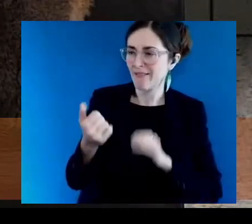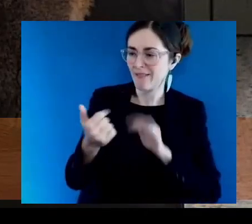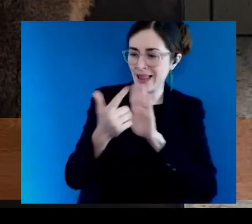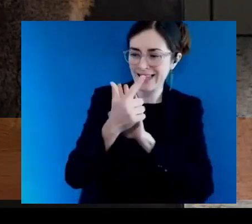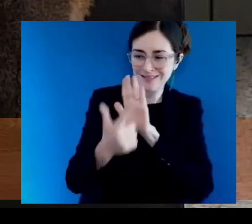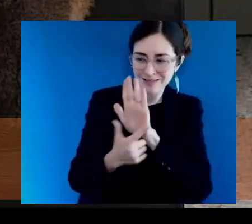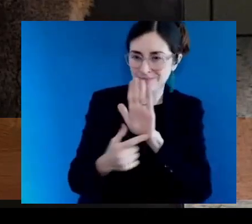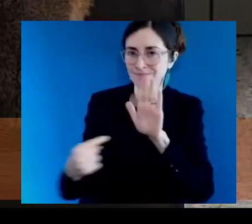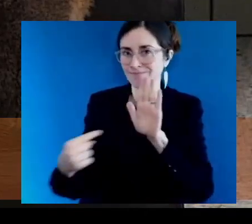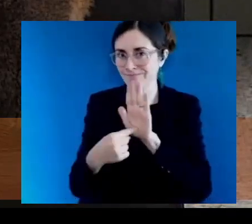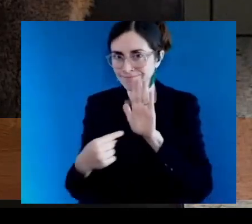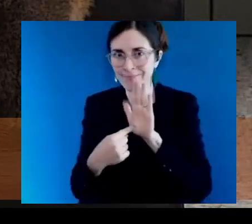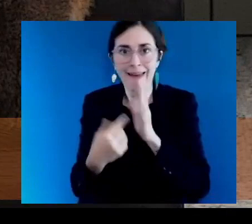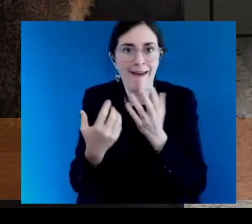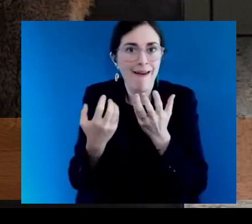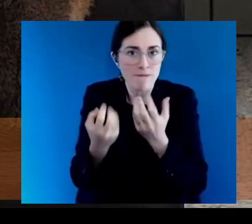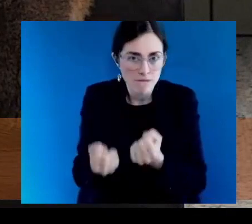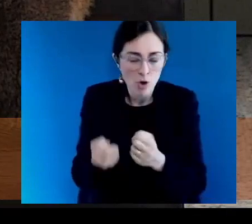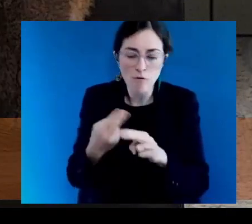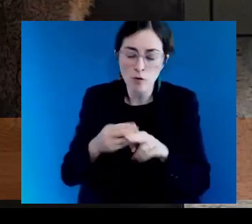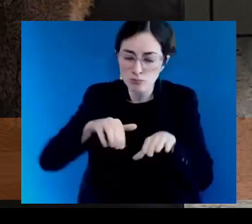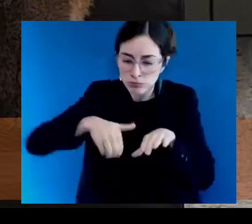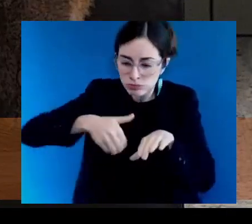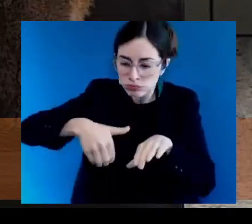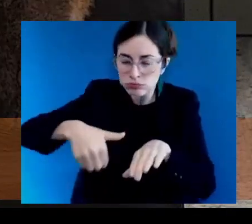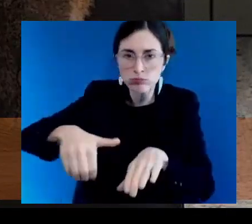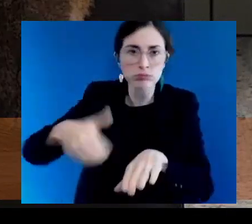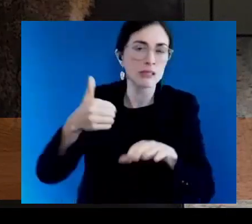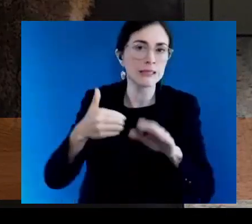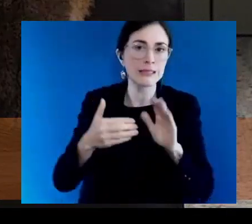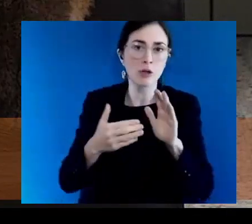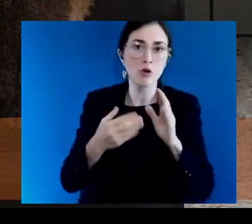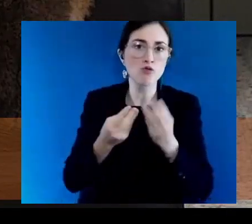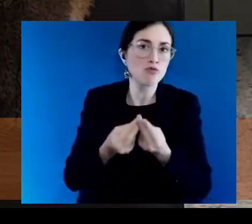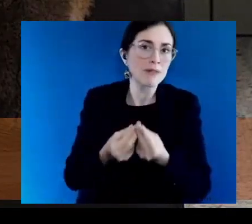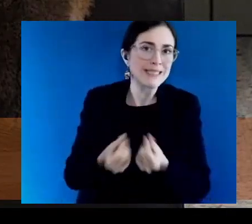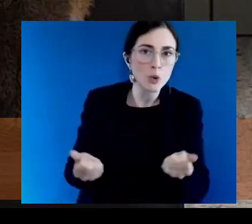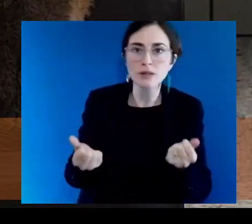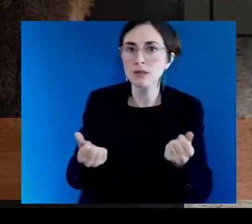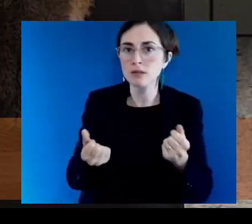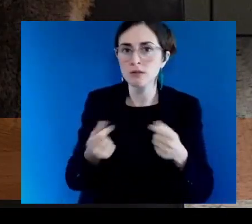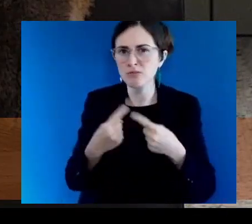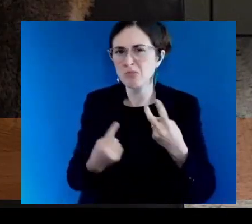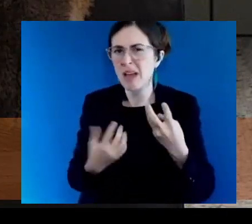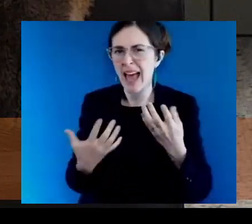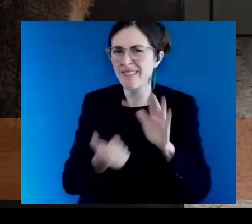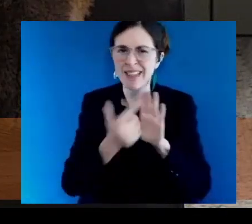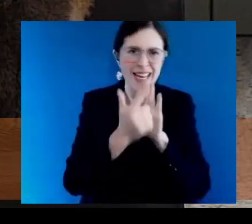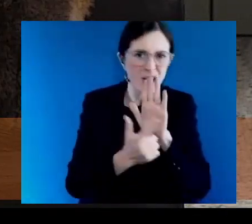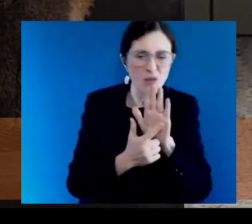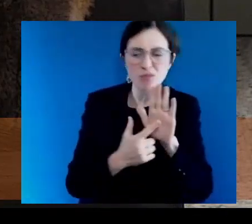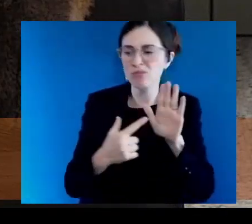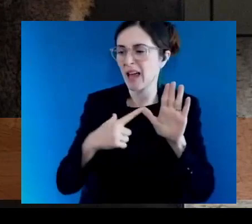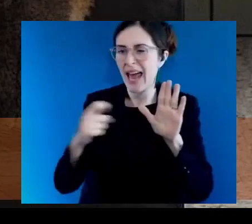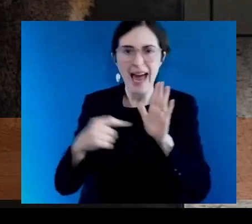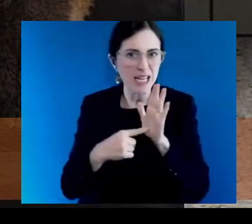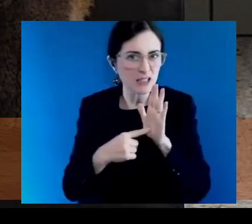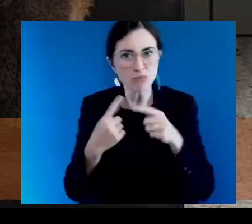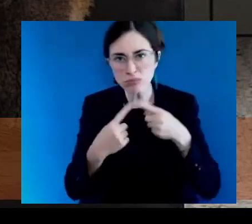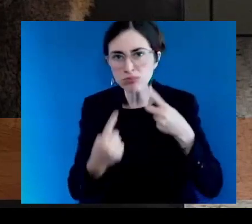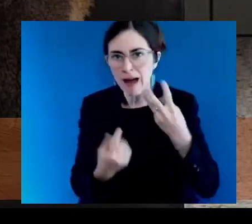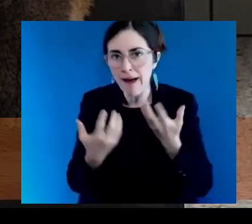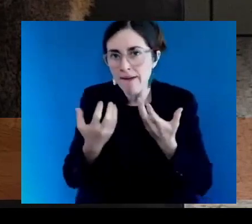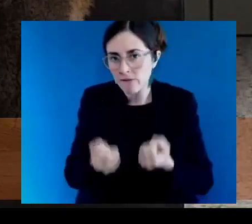of mineral resources, those Mineral Resources Sustainable Development Acts and regulations. In terms of